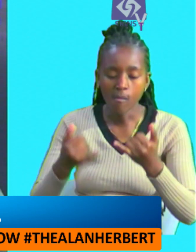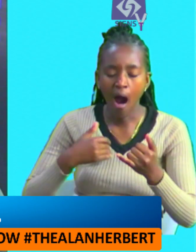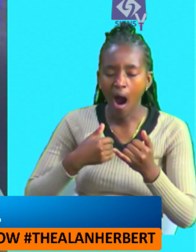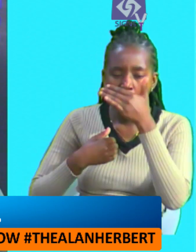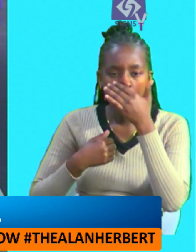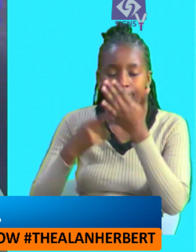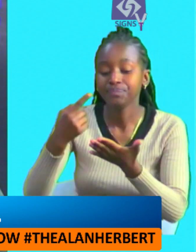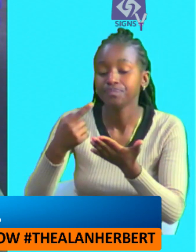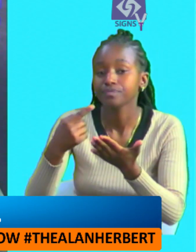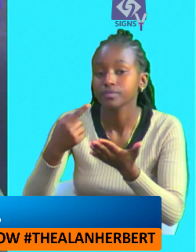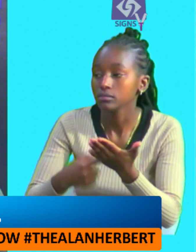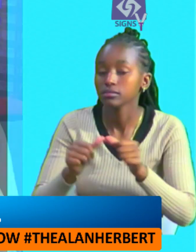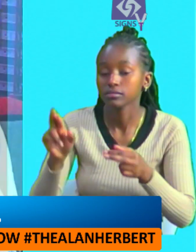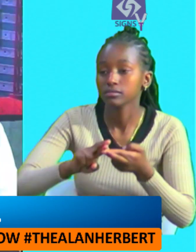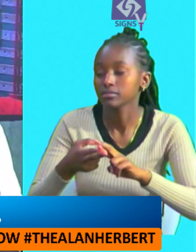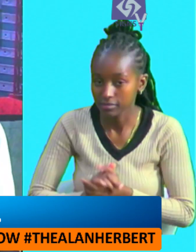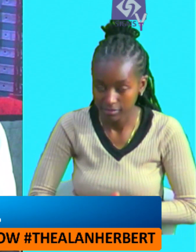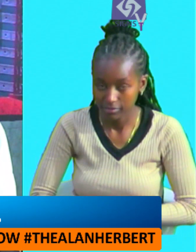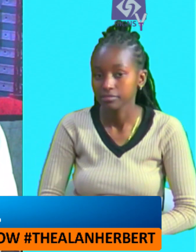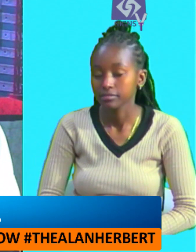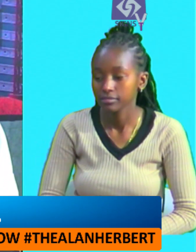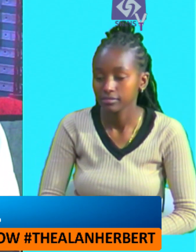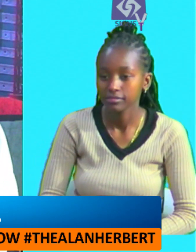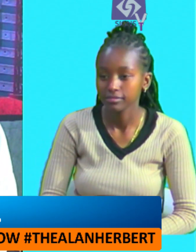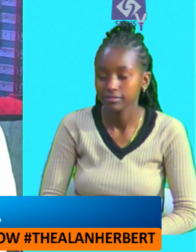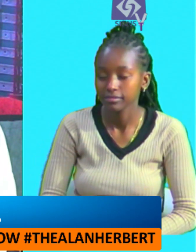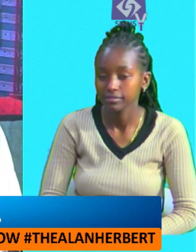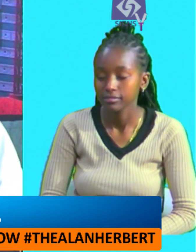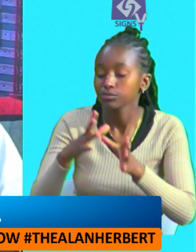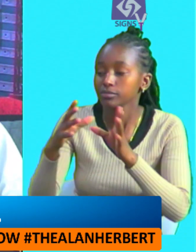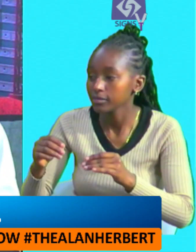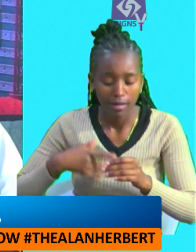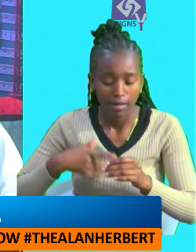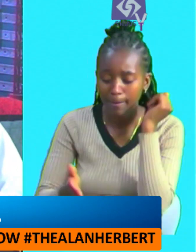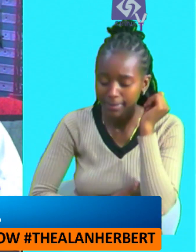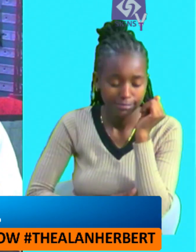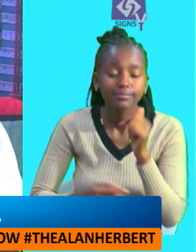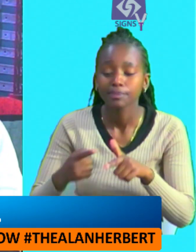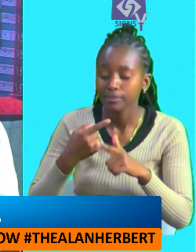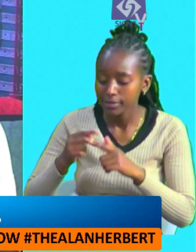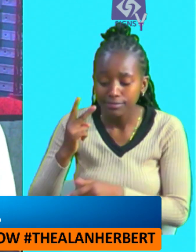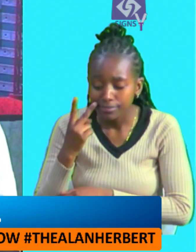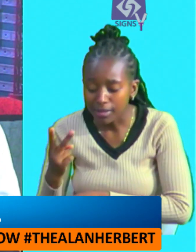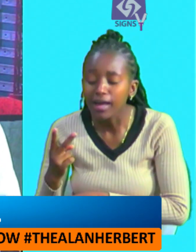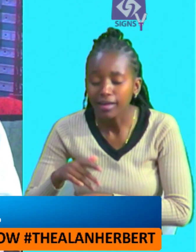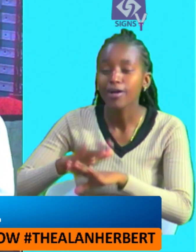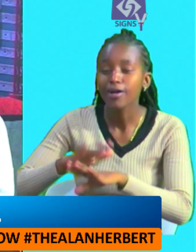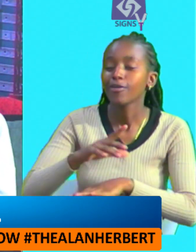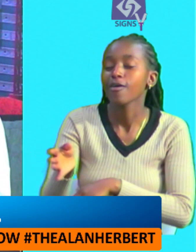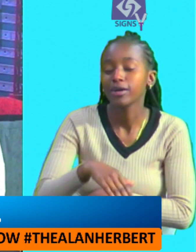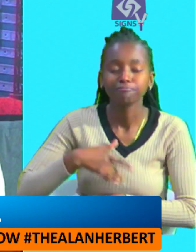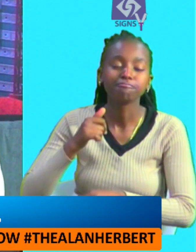tu their good side only. Yeah. Them they are showing their life vile tu wako tu, hawafichi